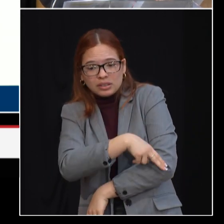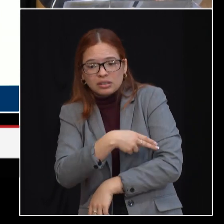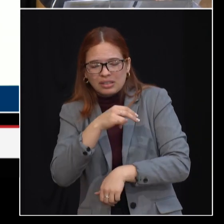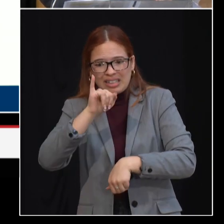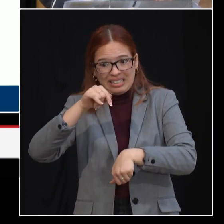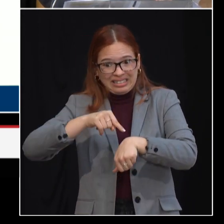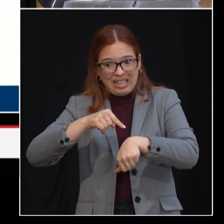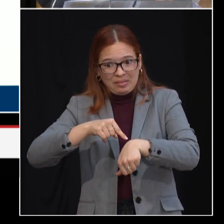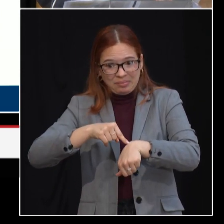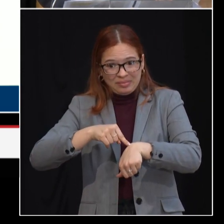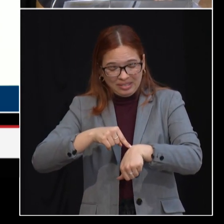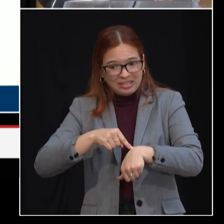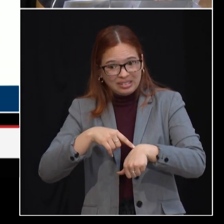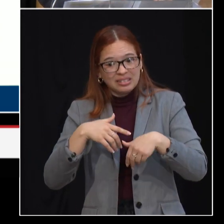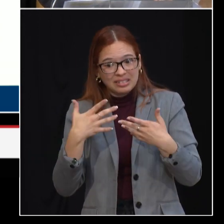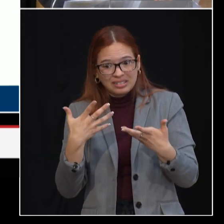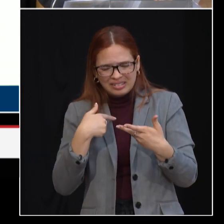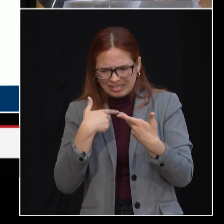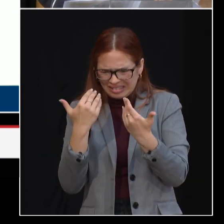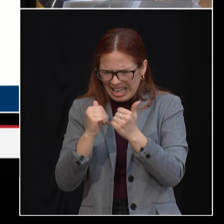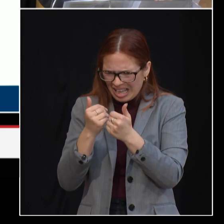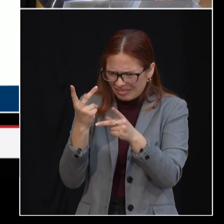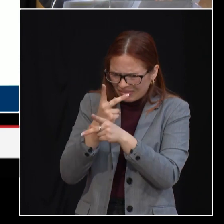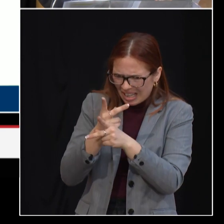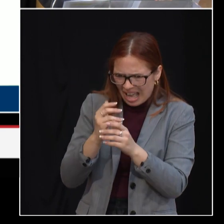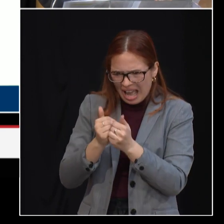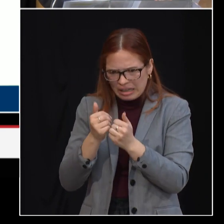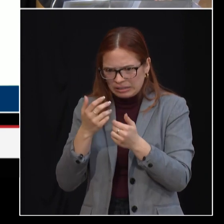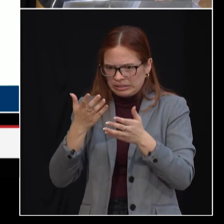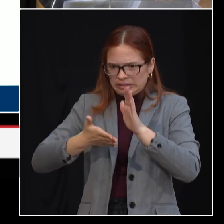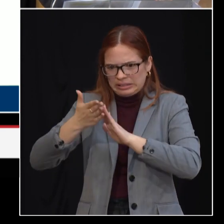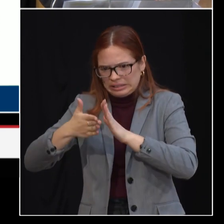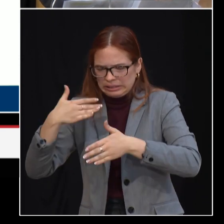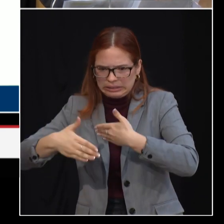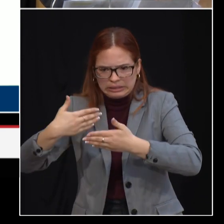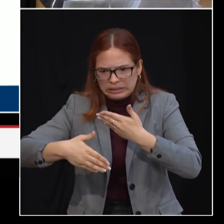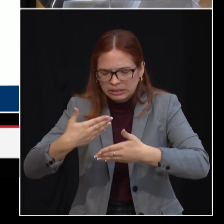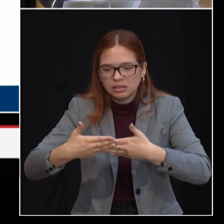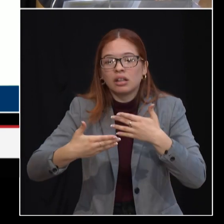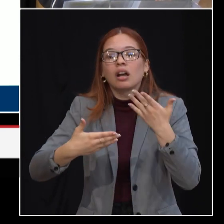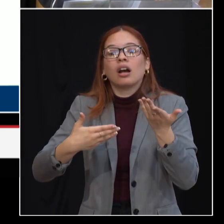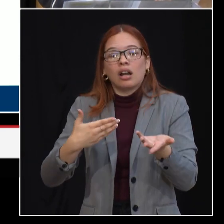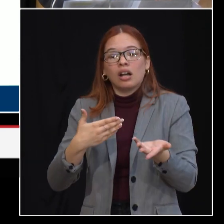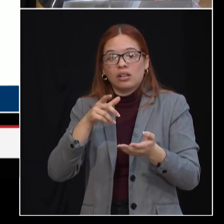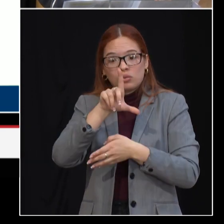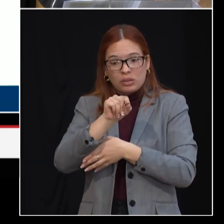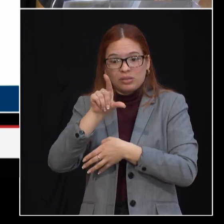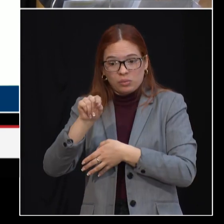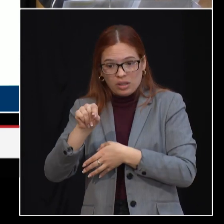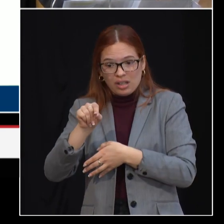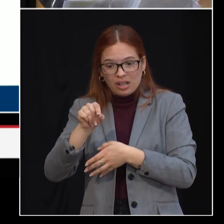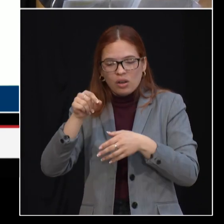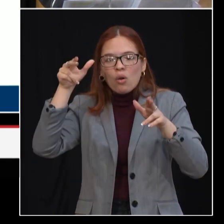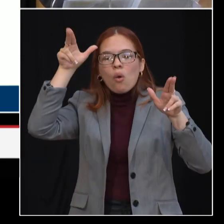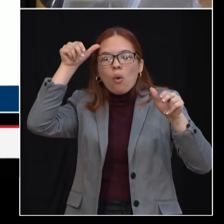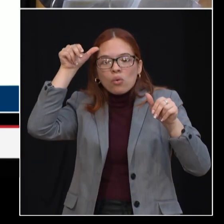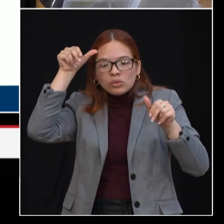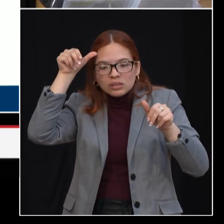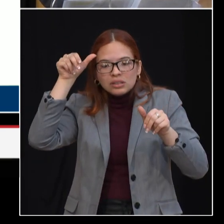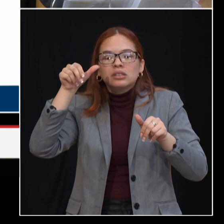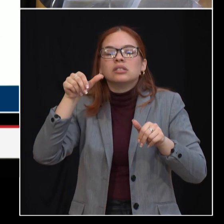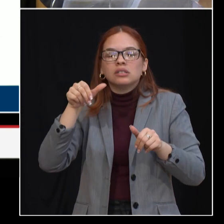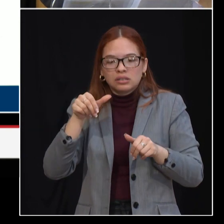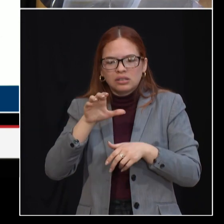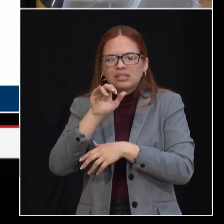self-sufficient. DEMPED stabilized and renovated the horse stables in 2020, and in partnership with Destination